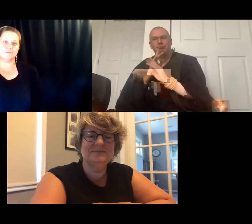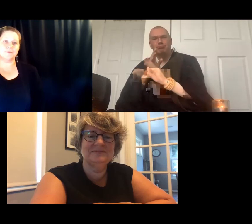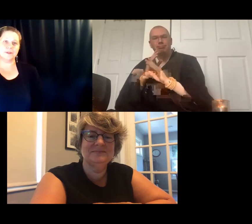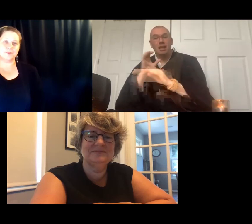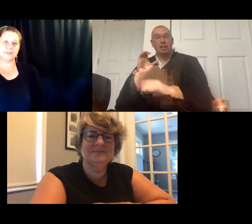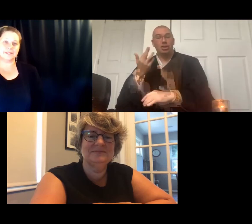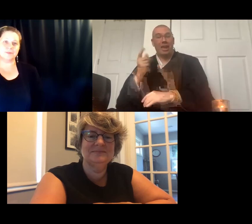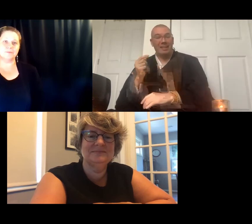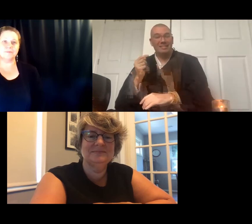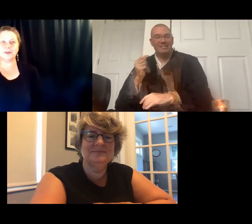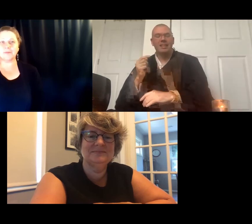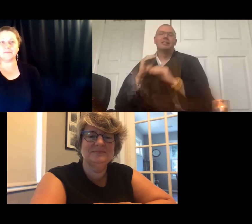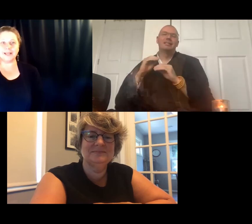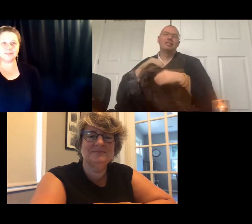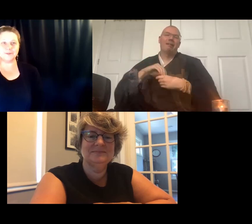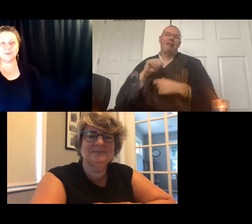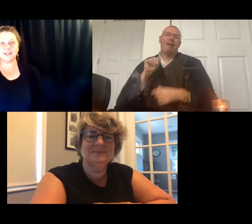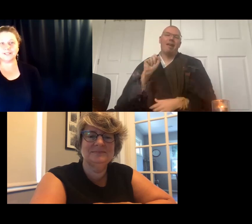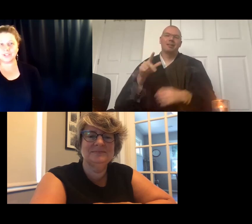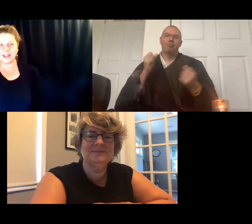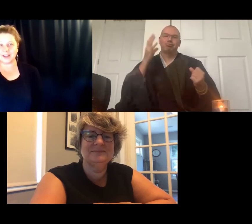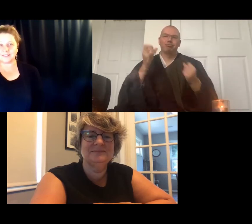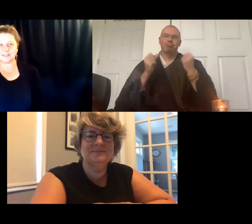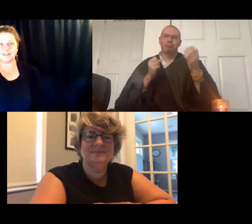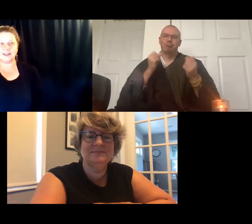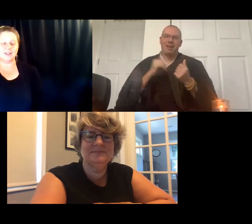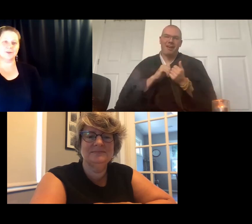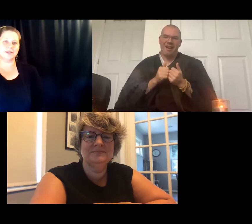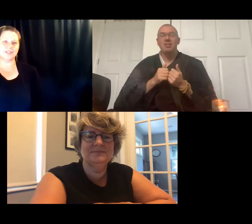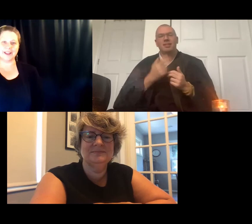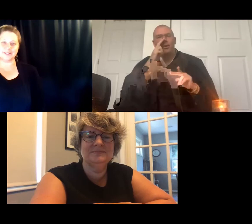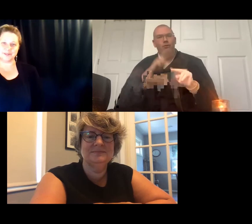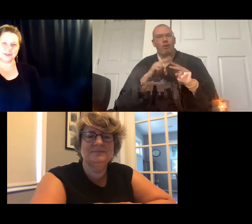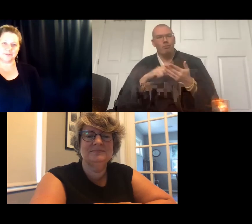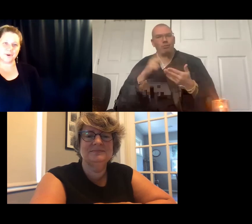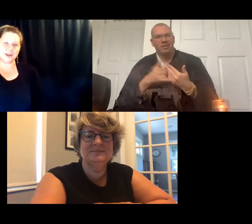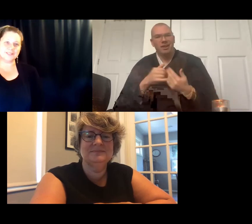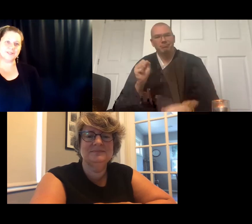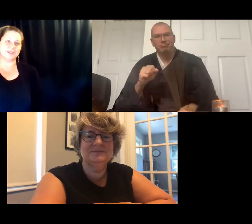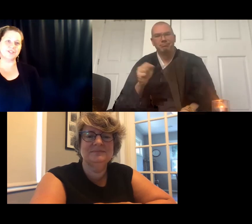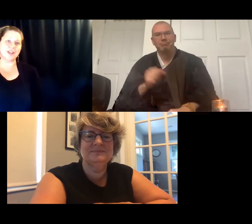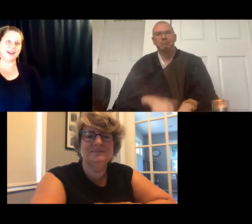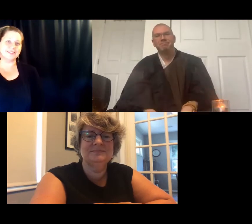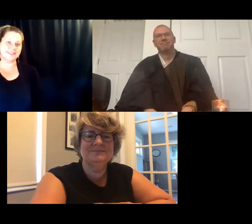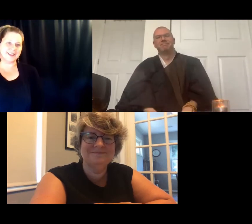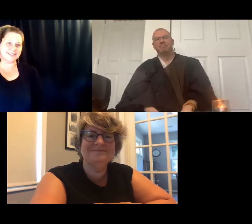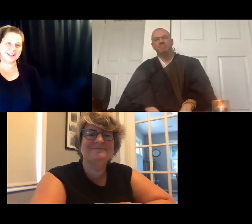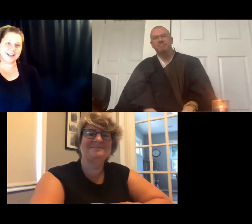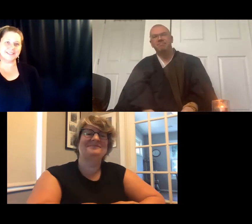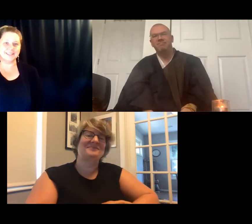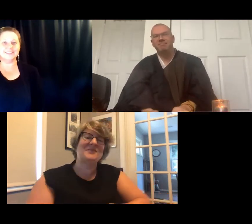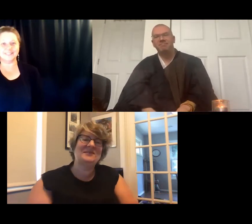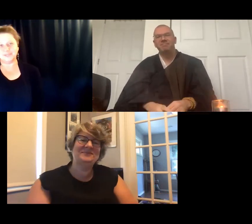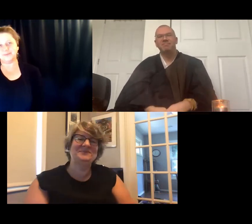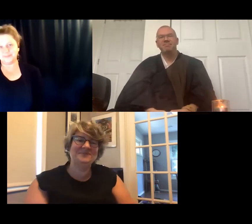so in Buddhism, there are many different ways to chant. You can chant using your voice, you can chant in